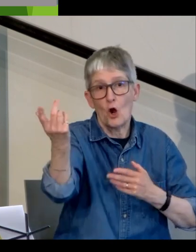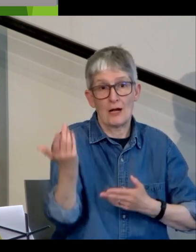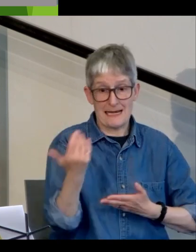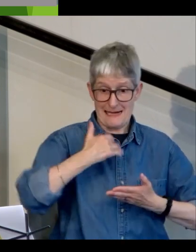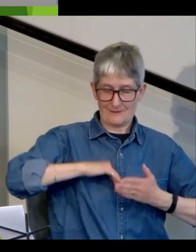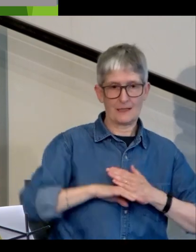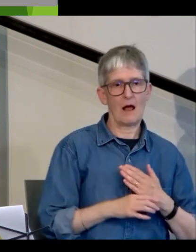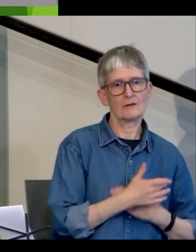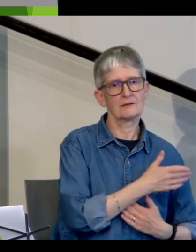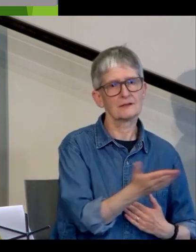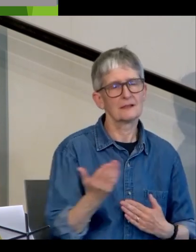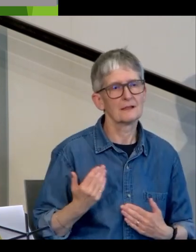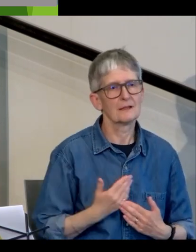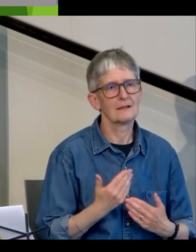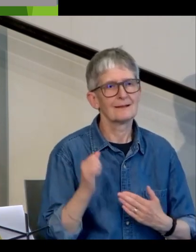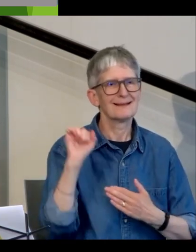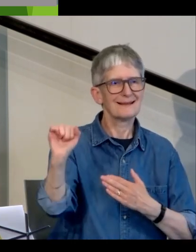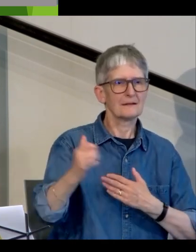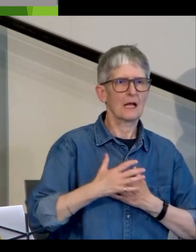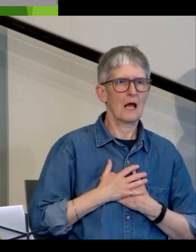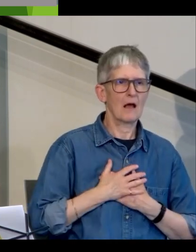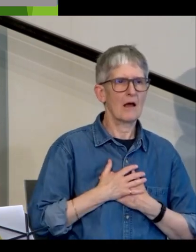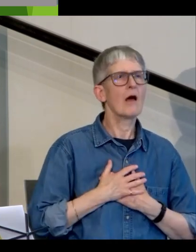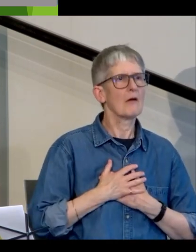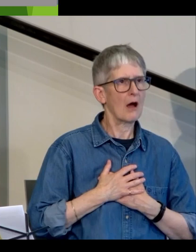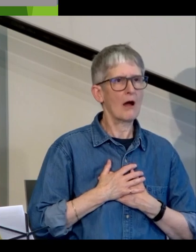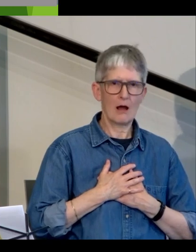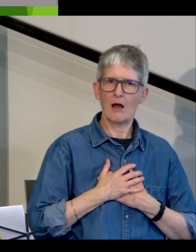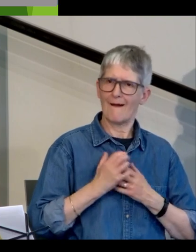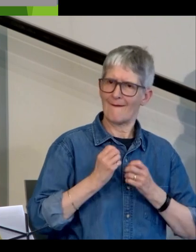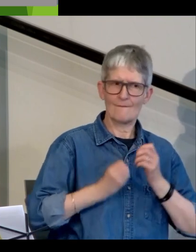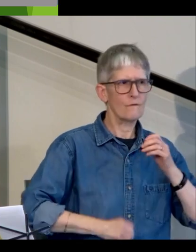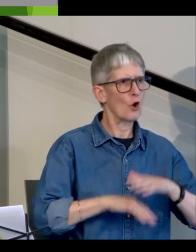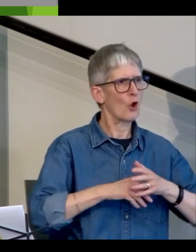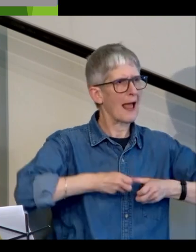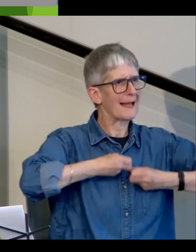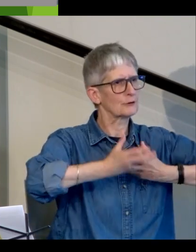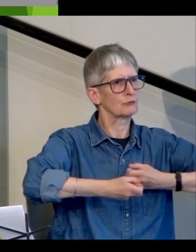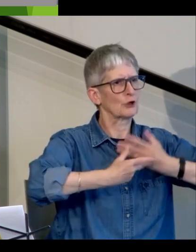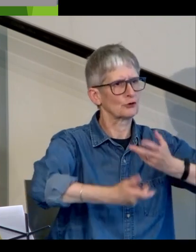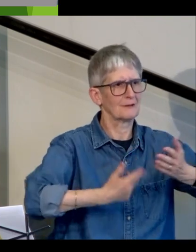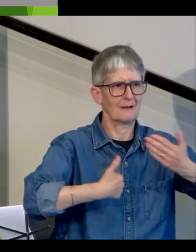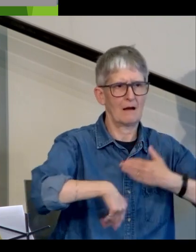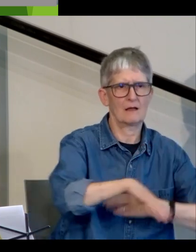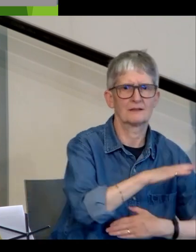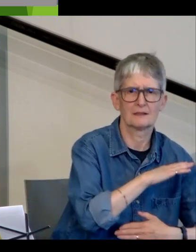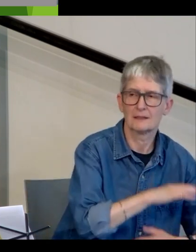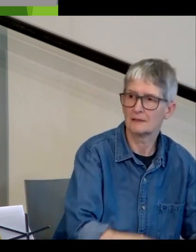us and His love is brought to full expression in us.